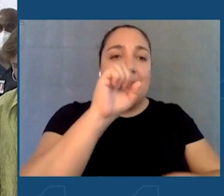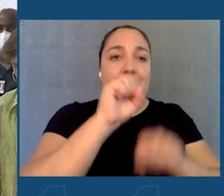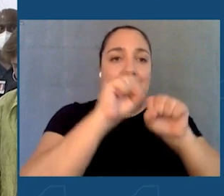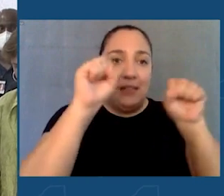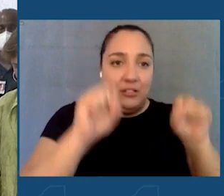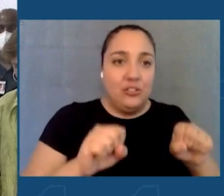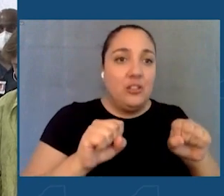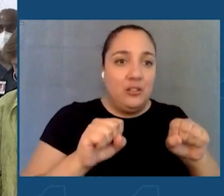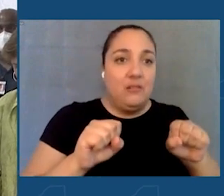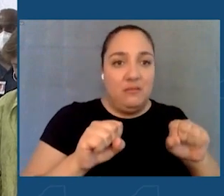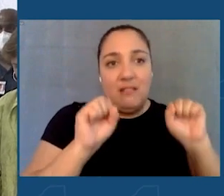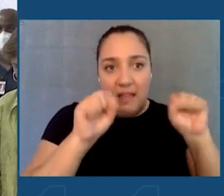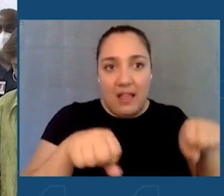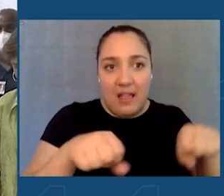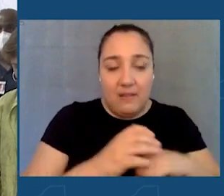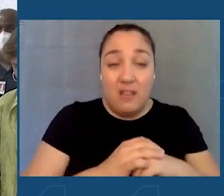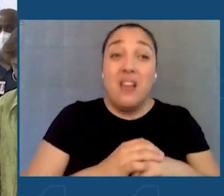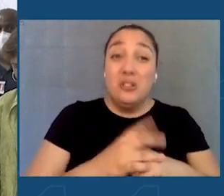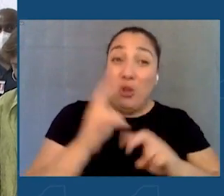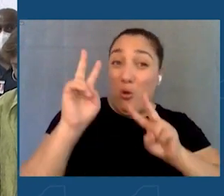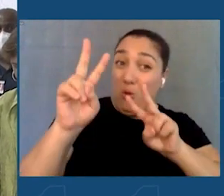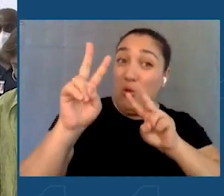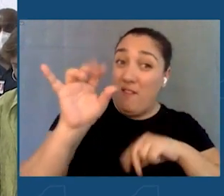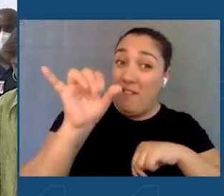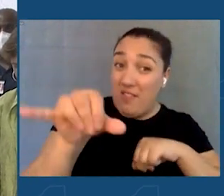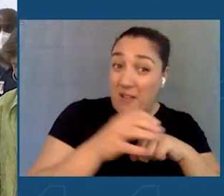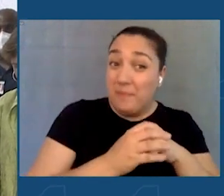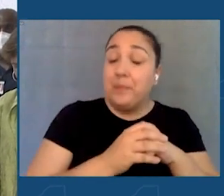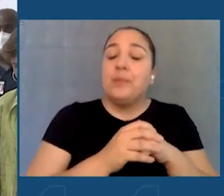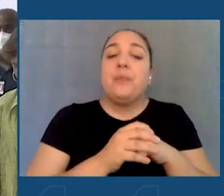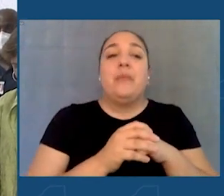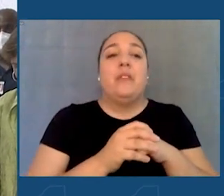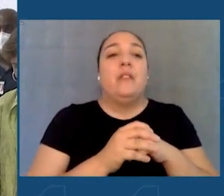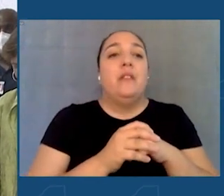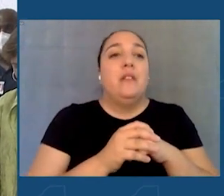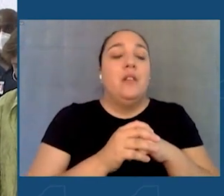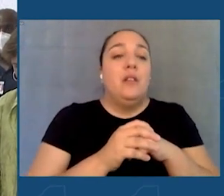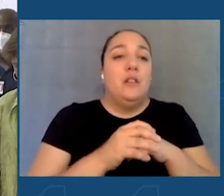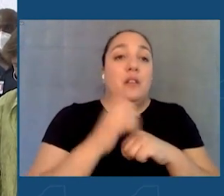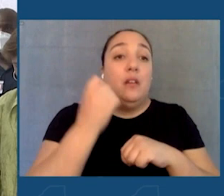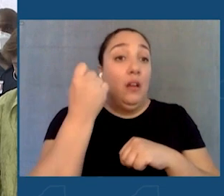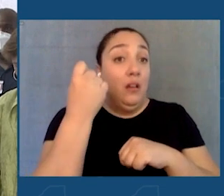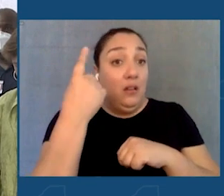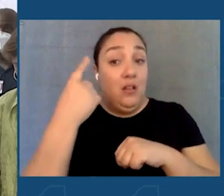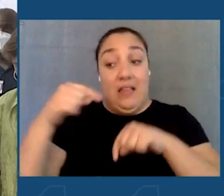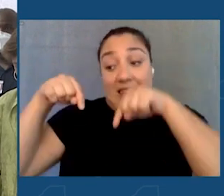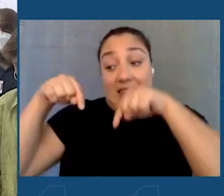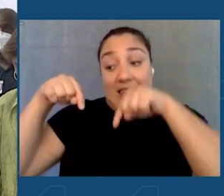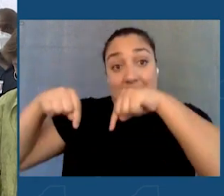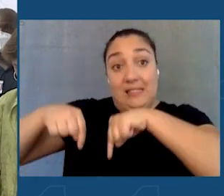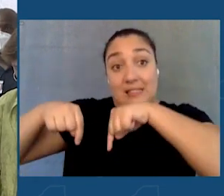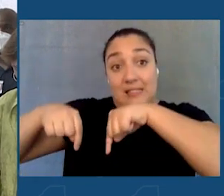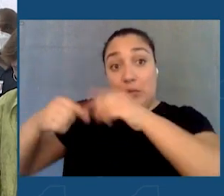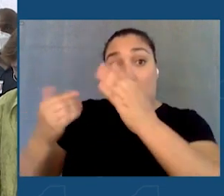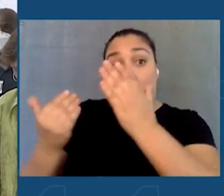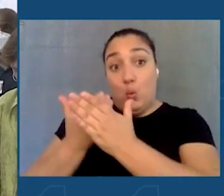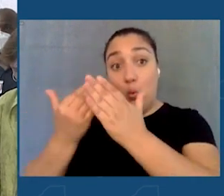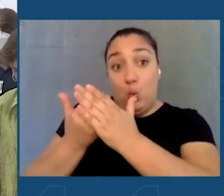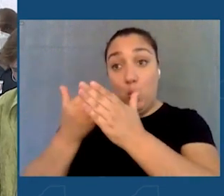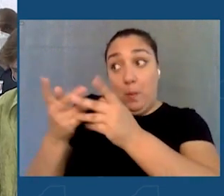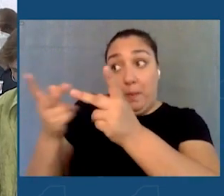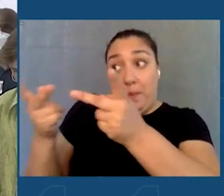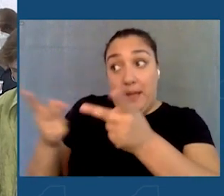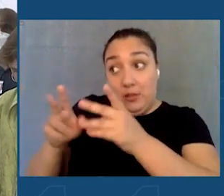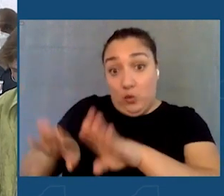So stay tuned, but there is a close relationship between the opening of this new amazing facility and this new